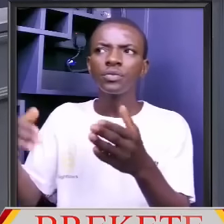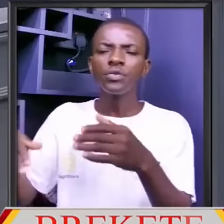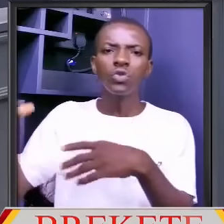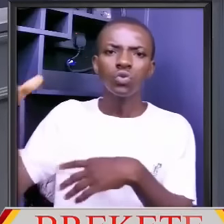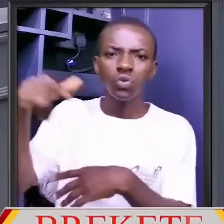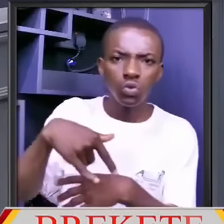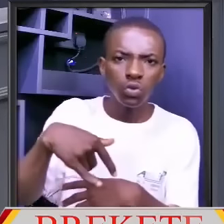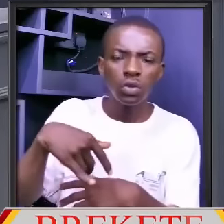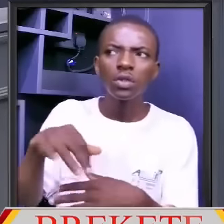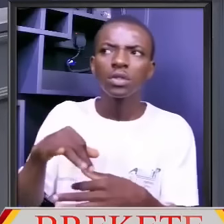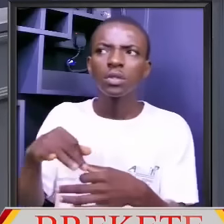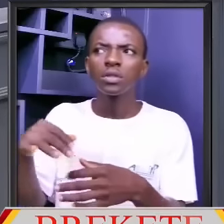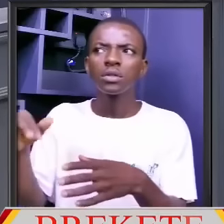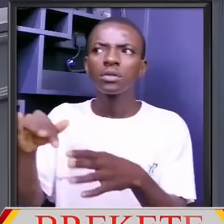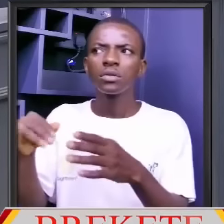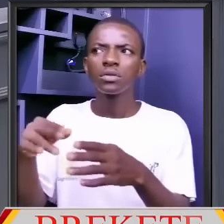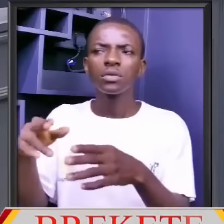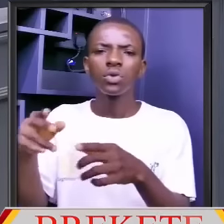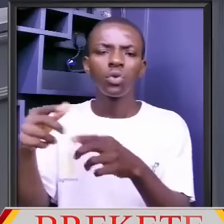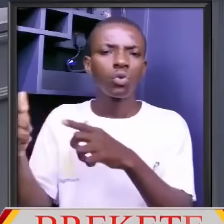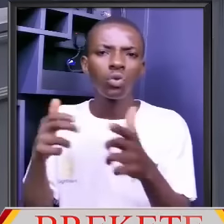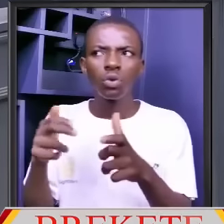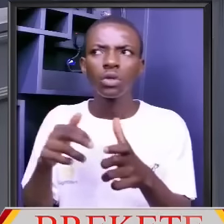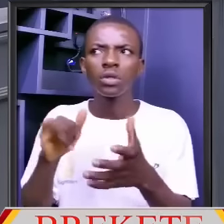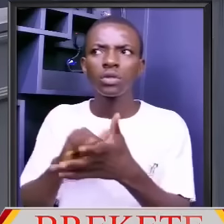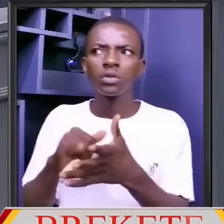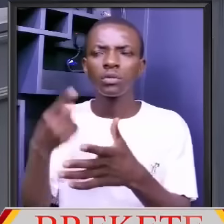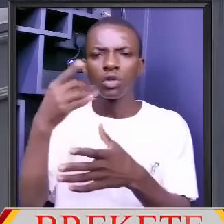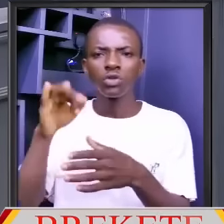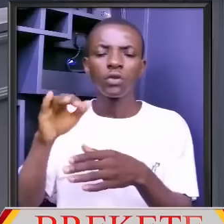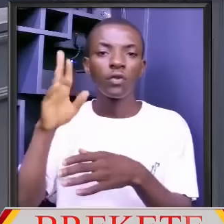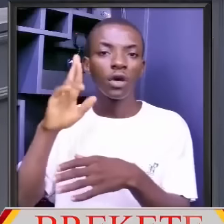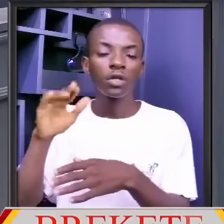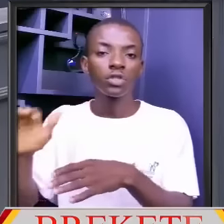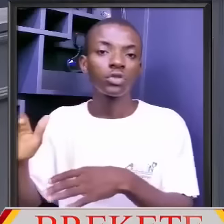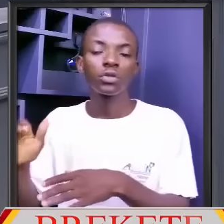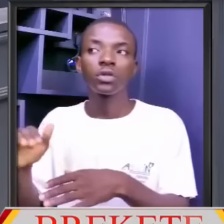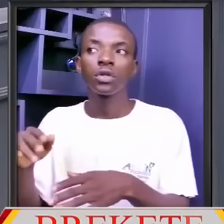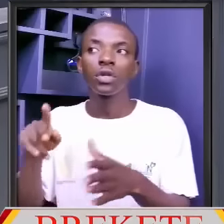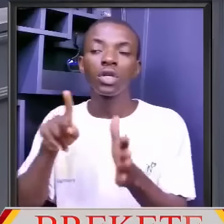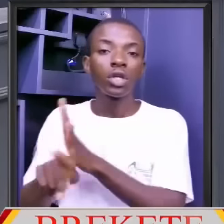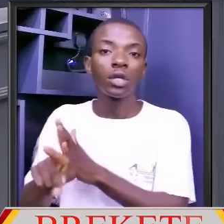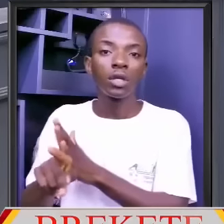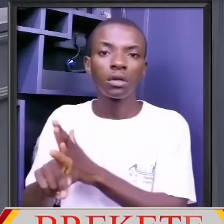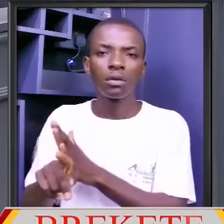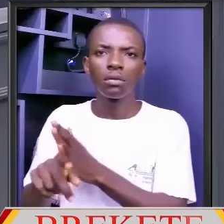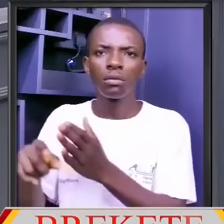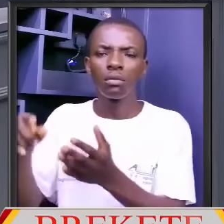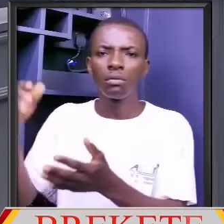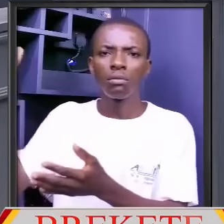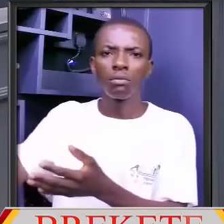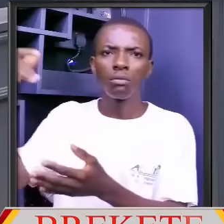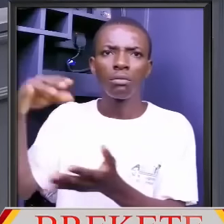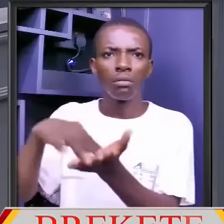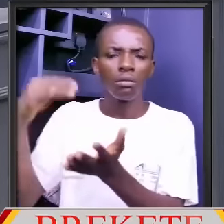hawk, they come, other fowl go, they go run. This one, because of her children, she stay, she kill hawk.